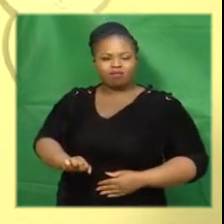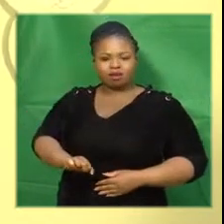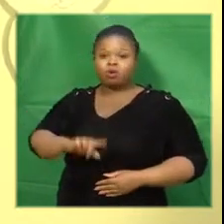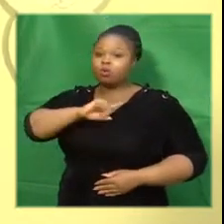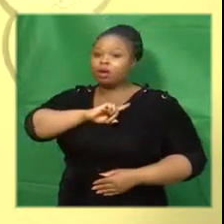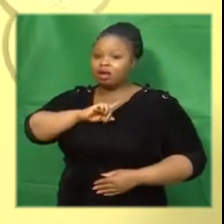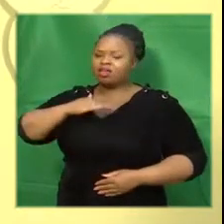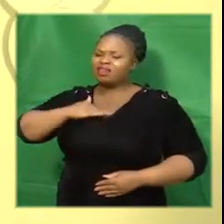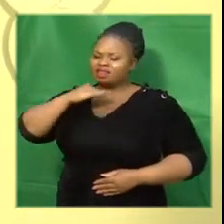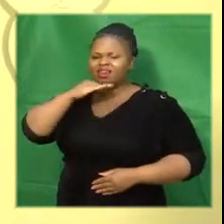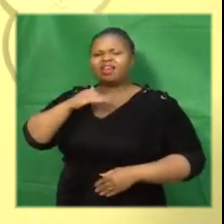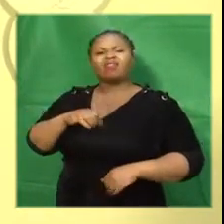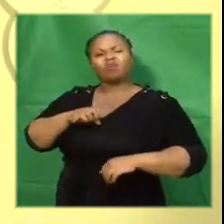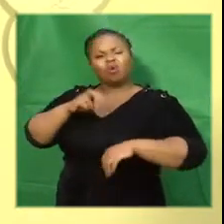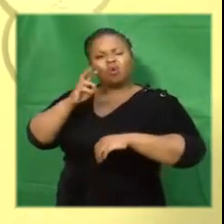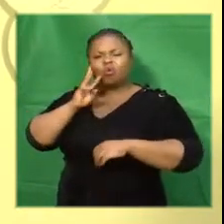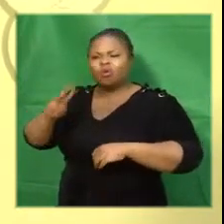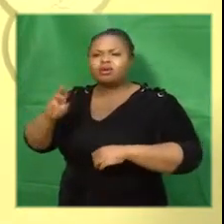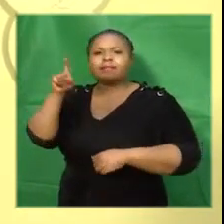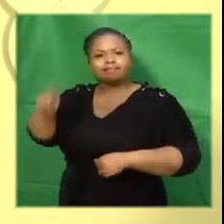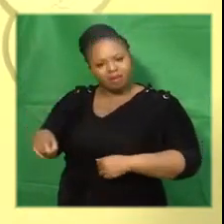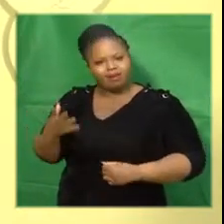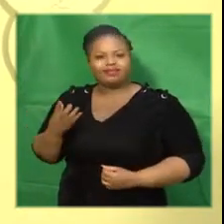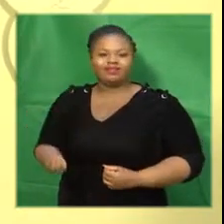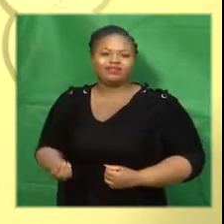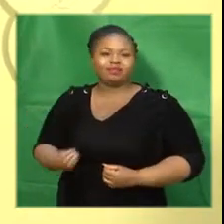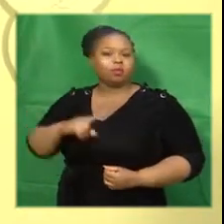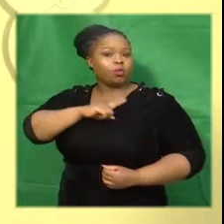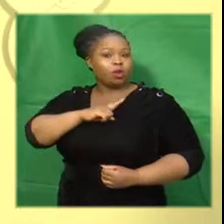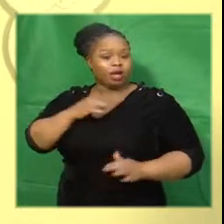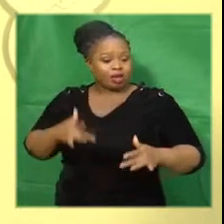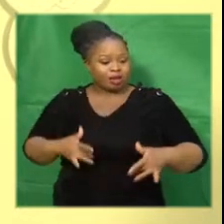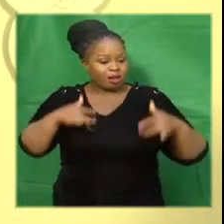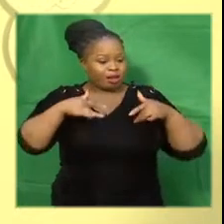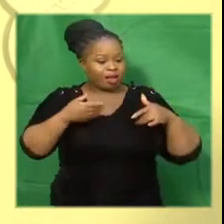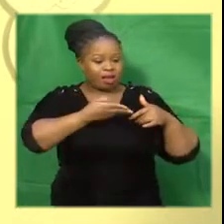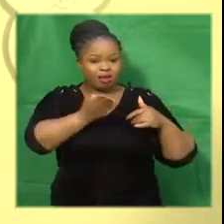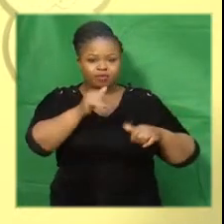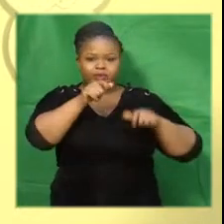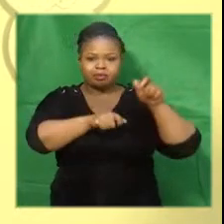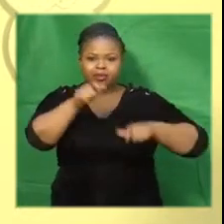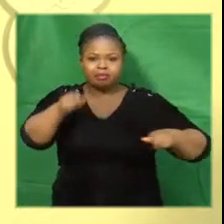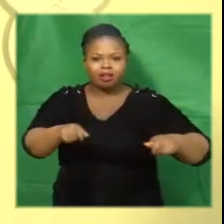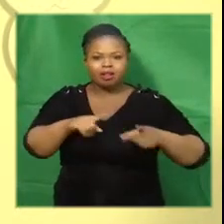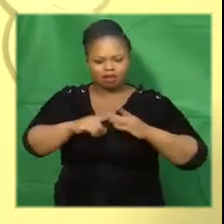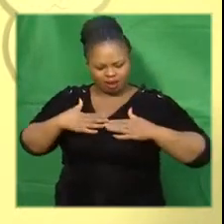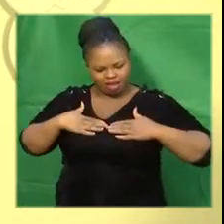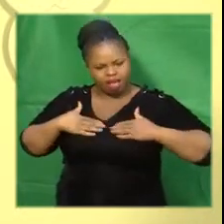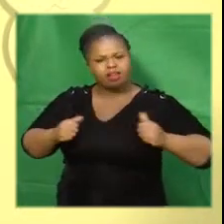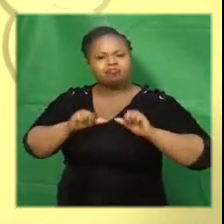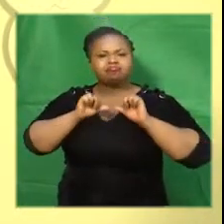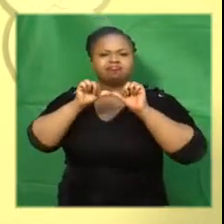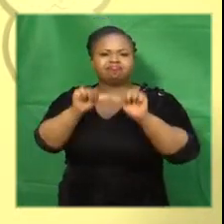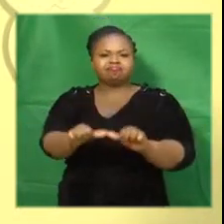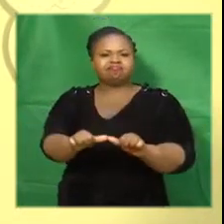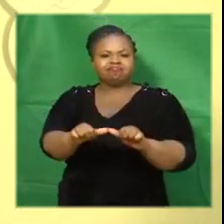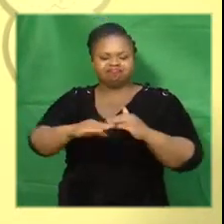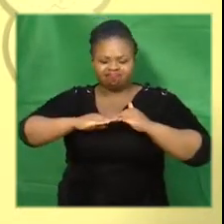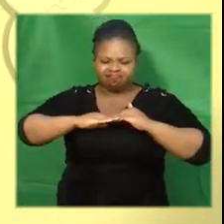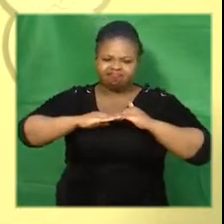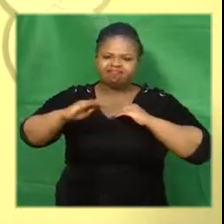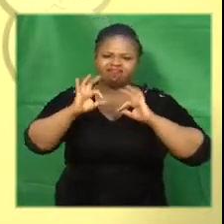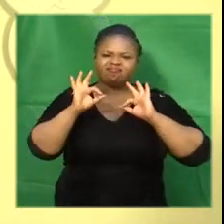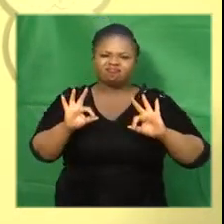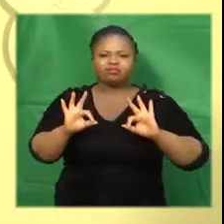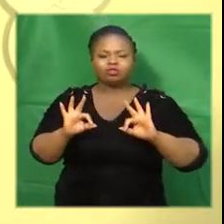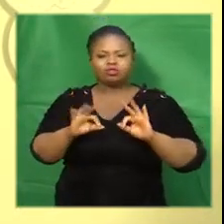fundamental to the lives and health of our people, to the stability of our society,